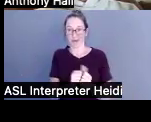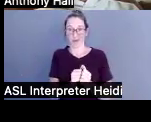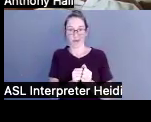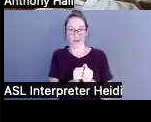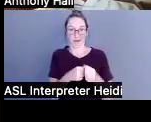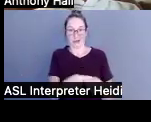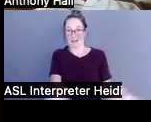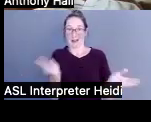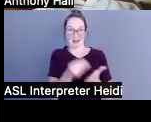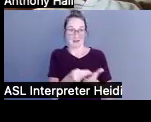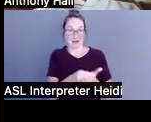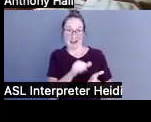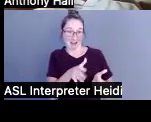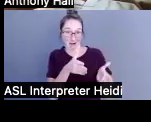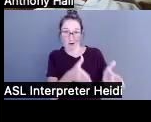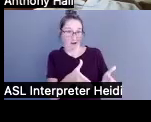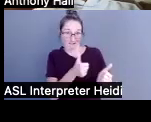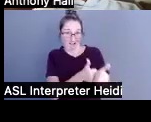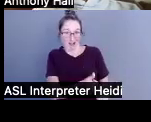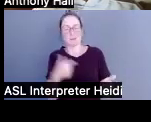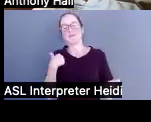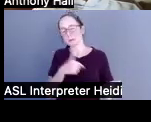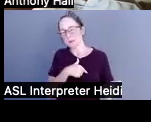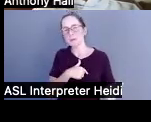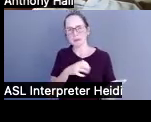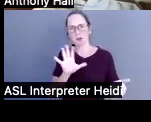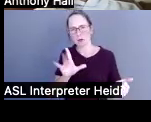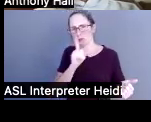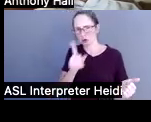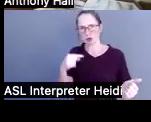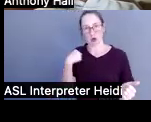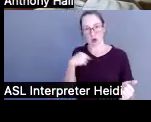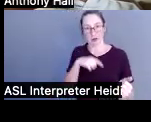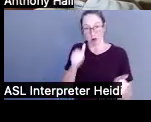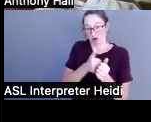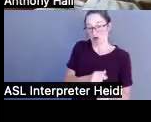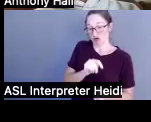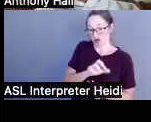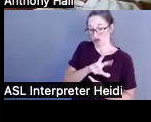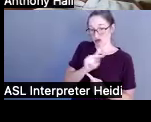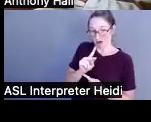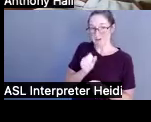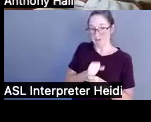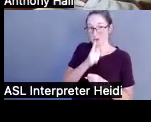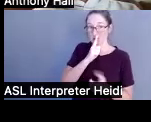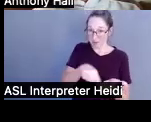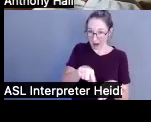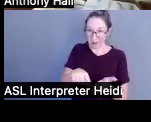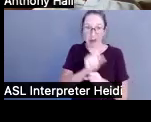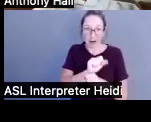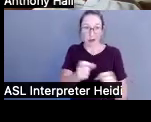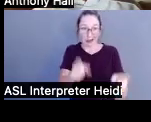that way. Um, we had to make sure that we could track it and make sure that payments were made and things like that.